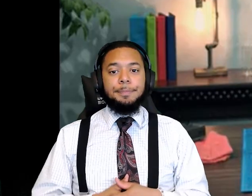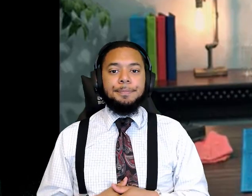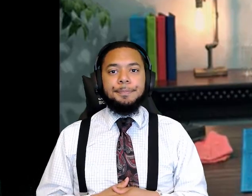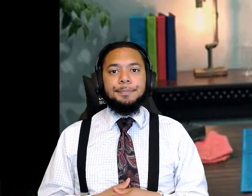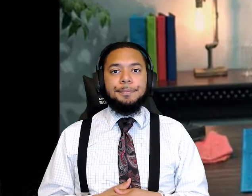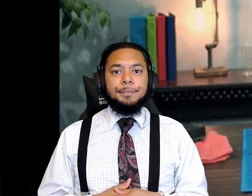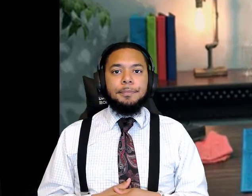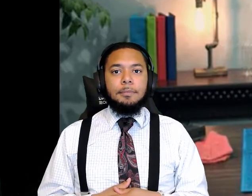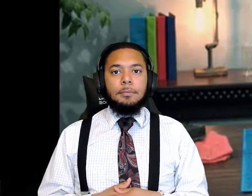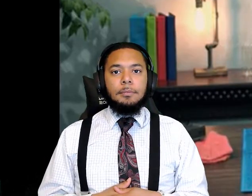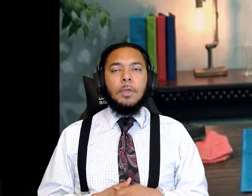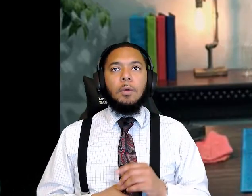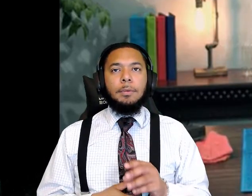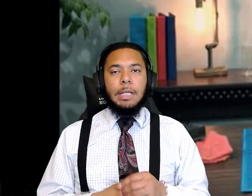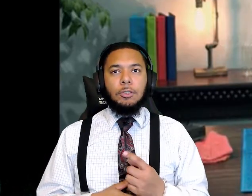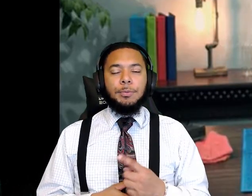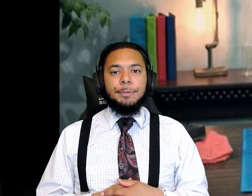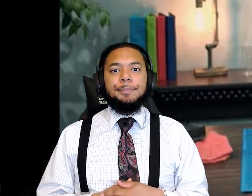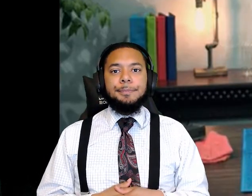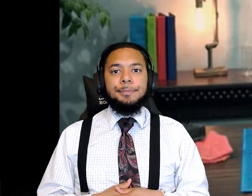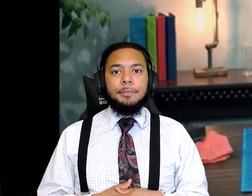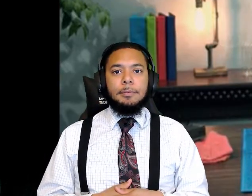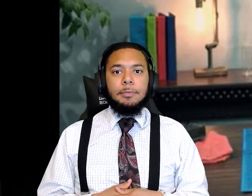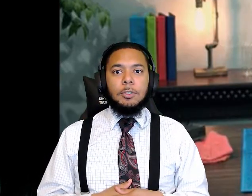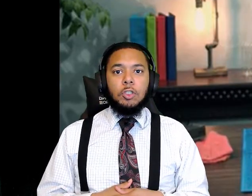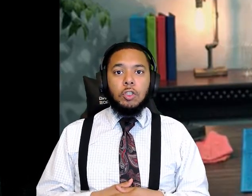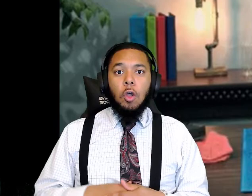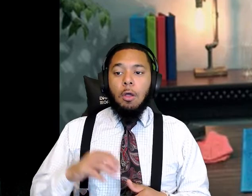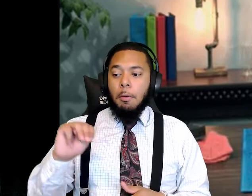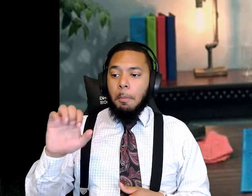So in those first 10 days of March,